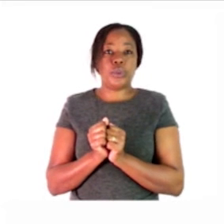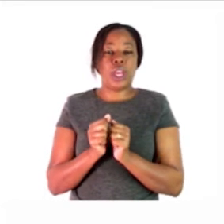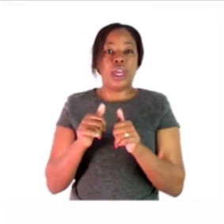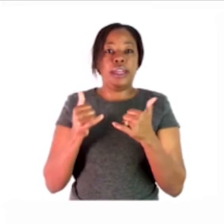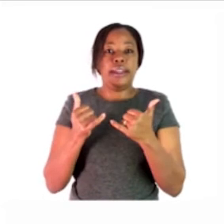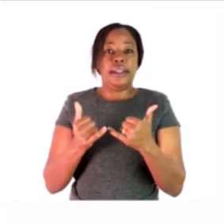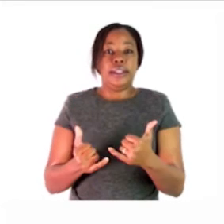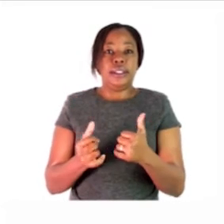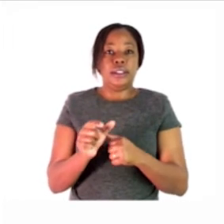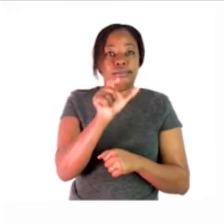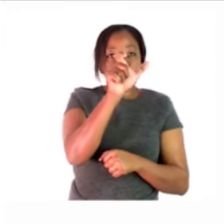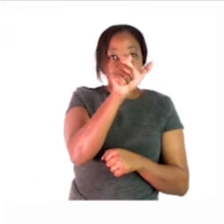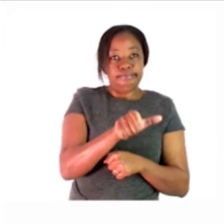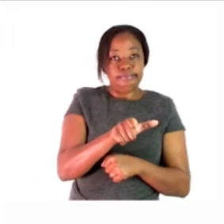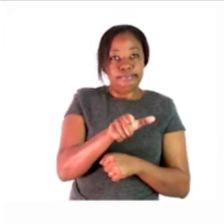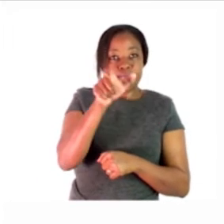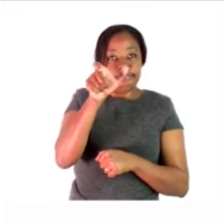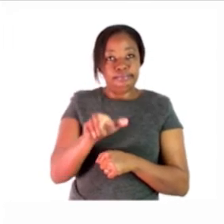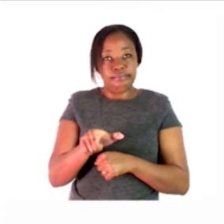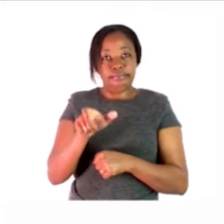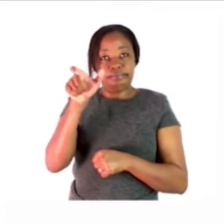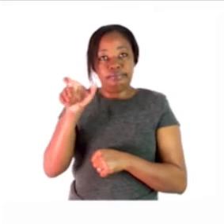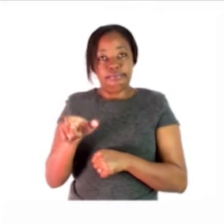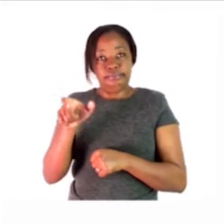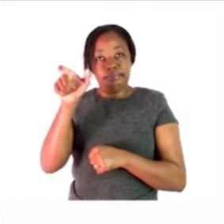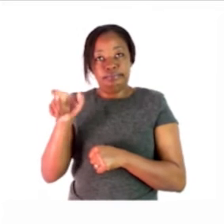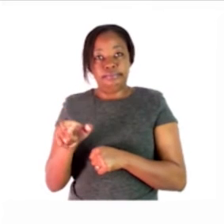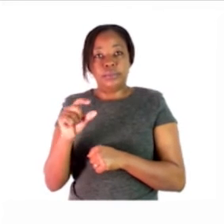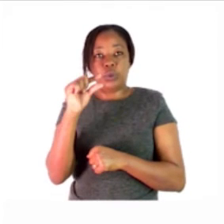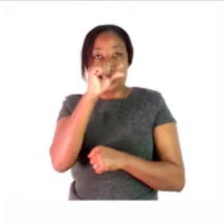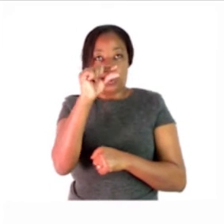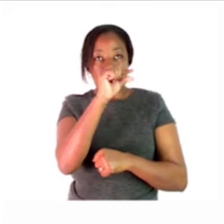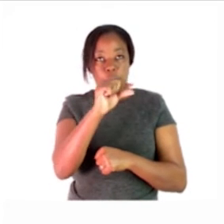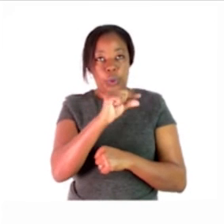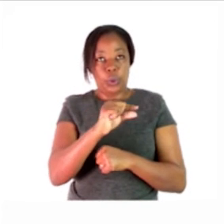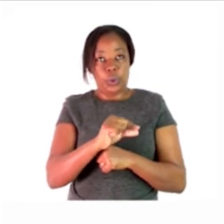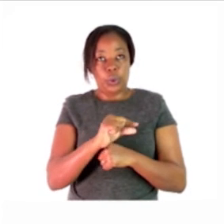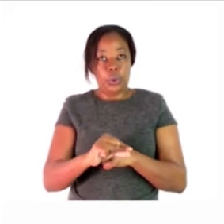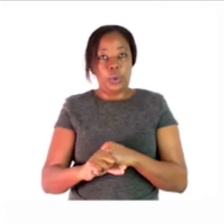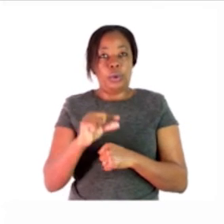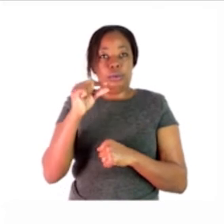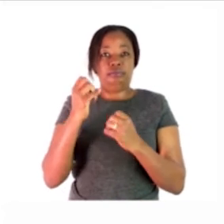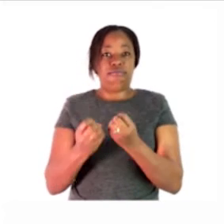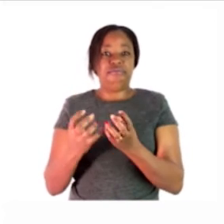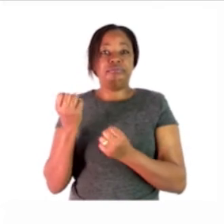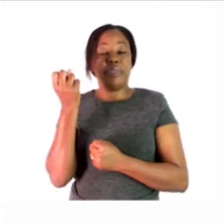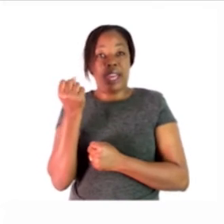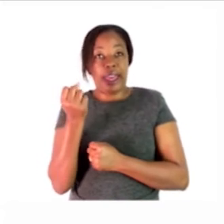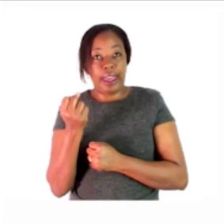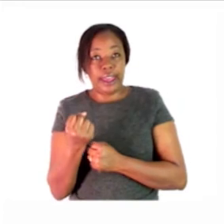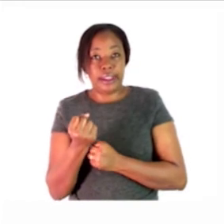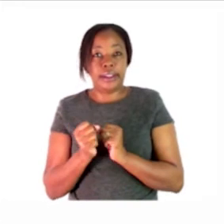now find and color the words in the correct color. So they have given